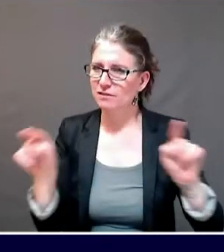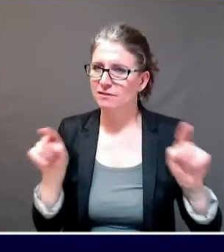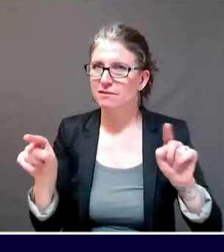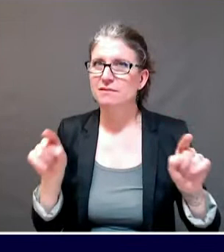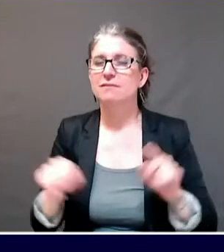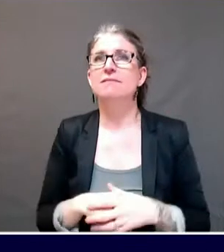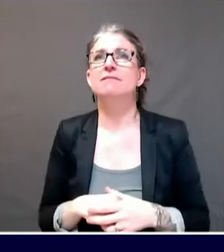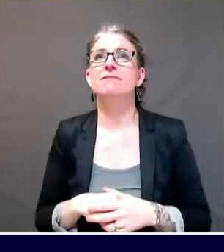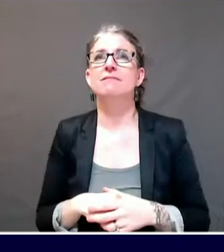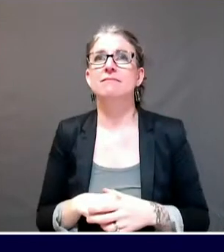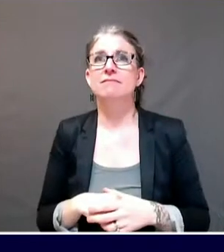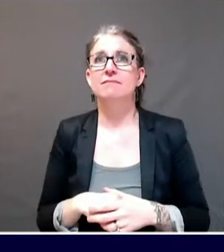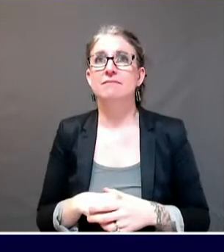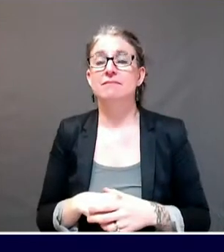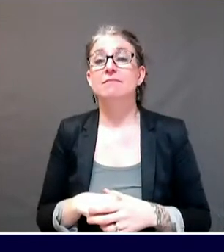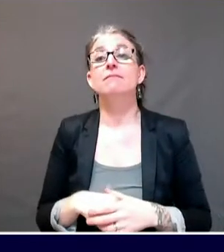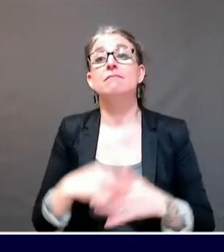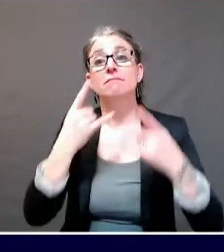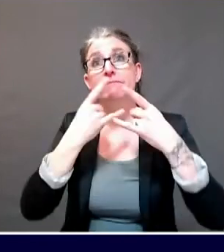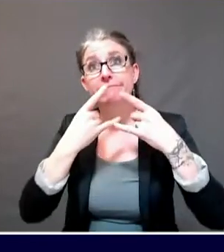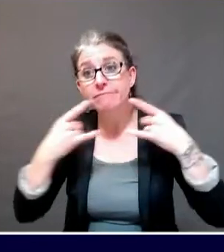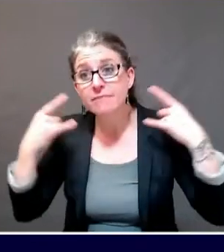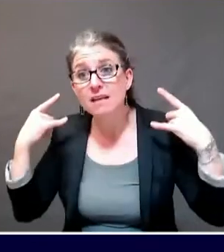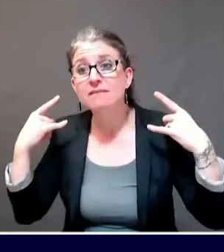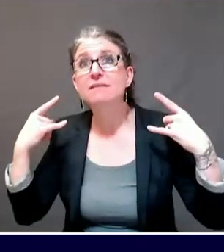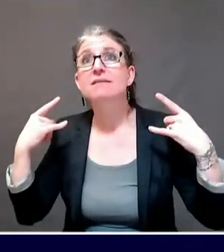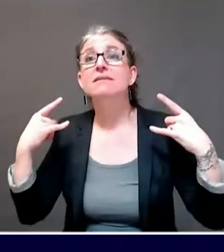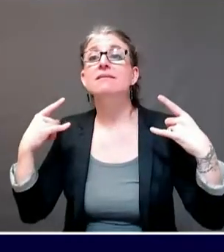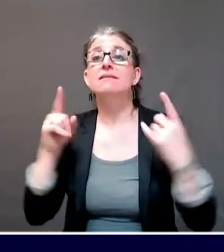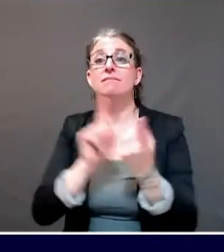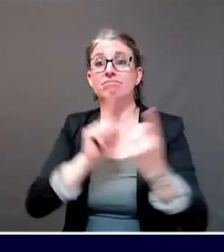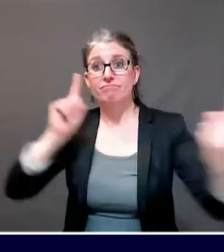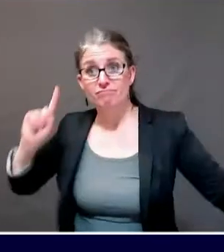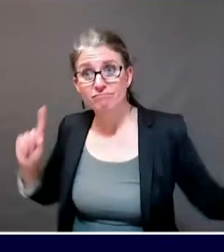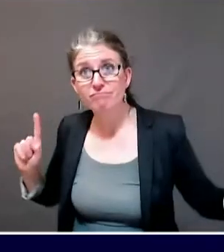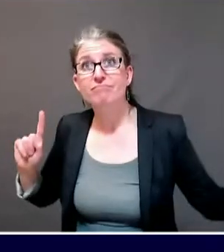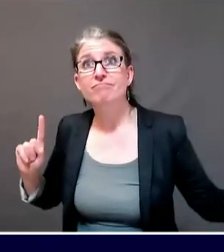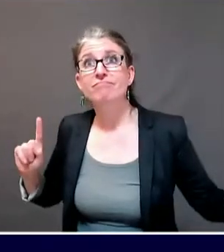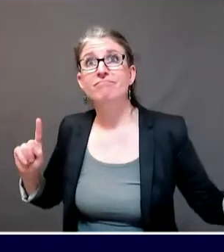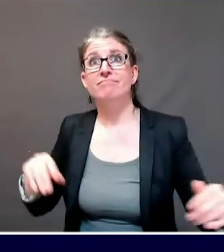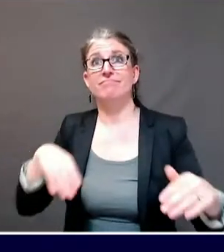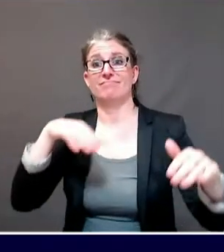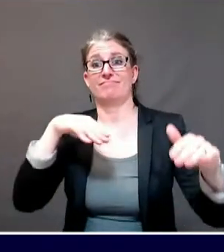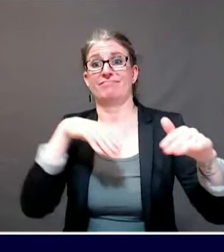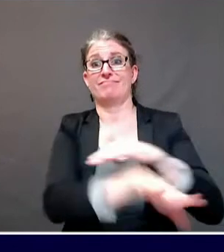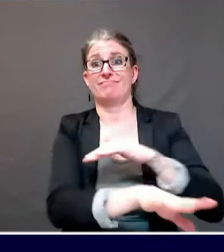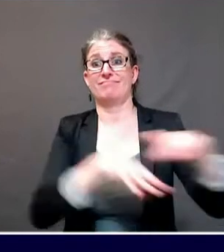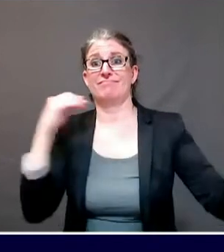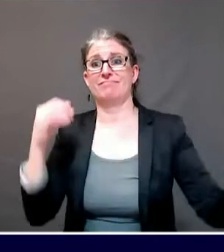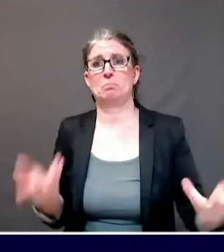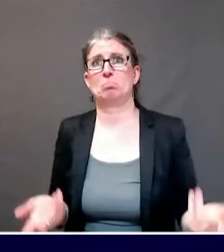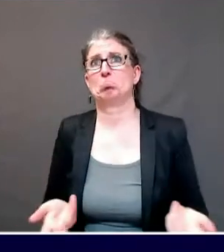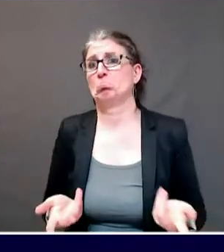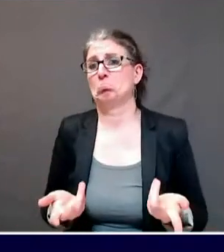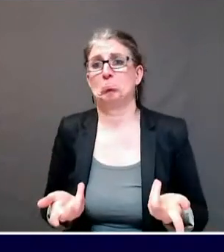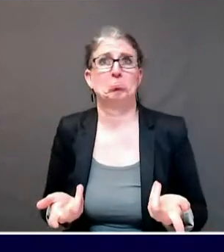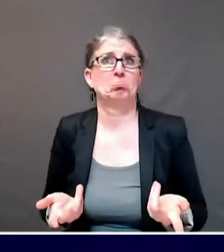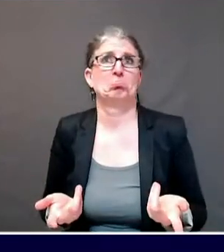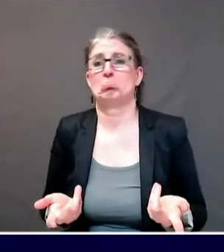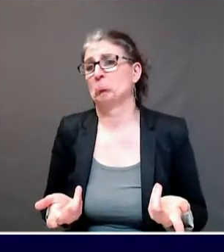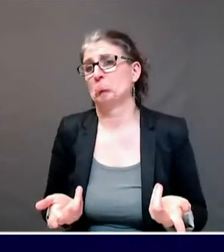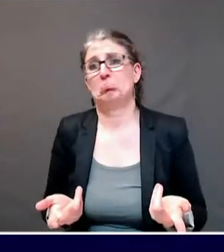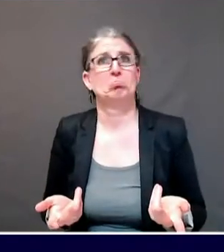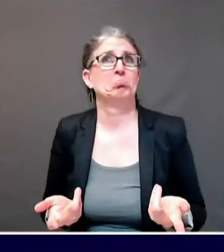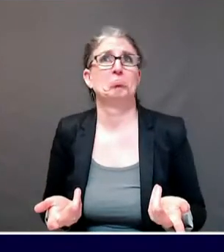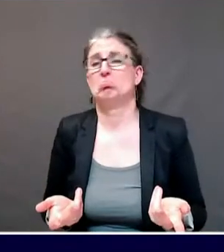the likelihood of needing to be notified goes down, thankfully, but it doesn't fall to zero. So what we recommend